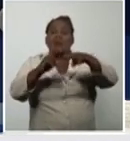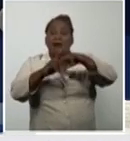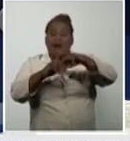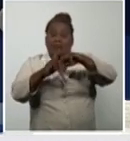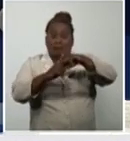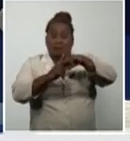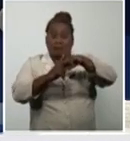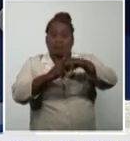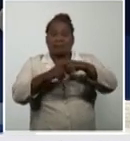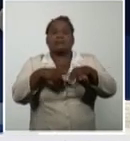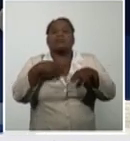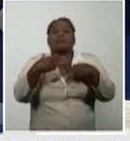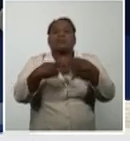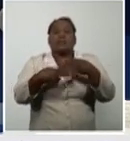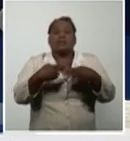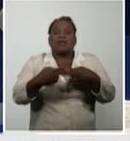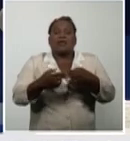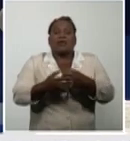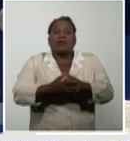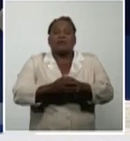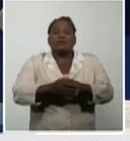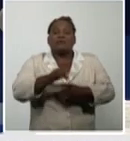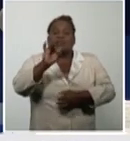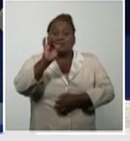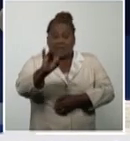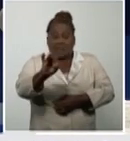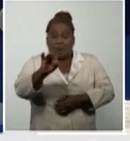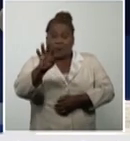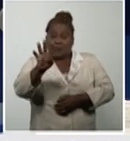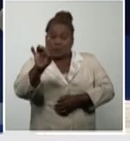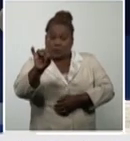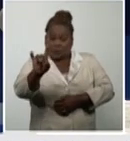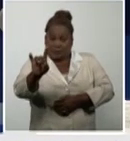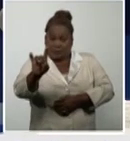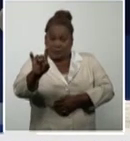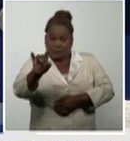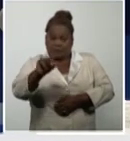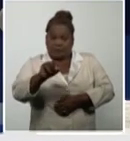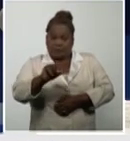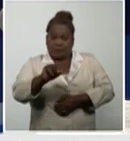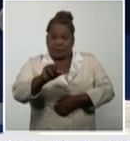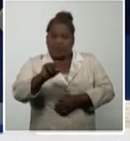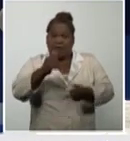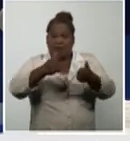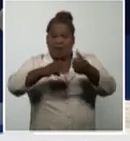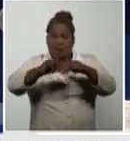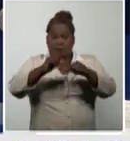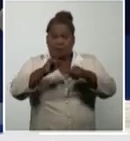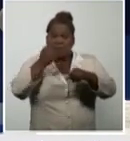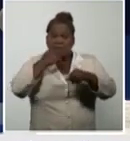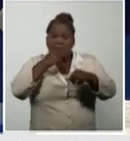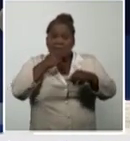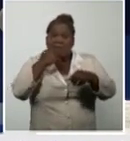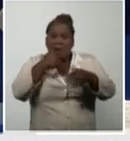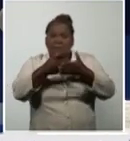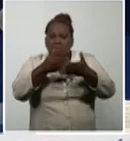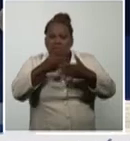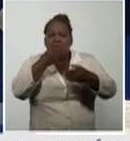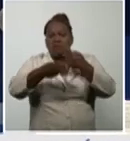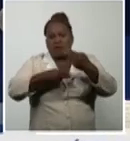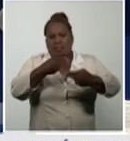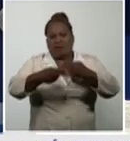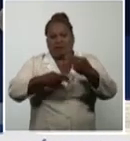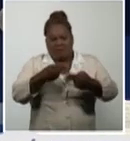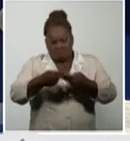molecular biology laboratory of the Pedro Curie Institute of Tropical Medicine, 749. It is the laboratory